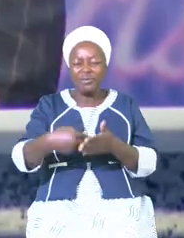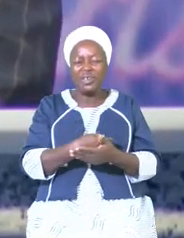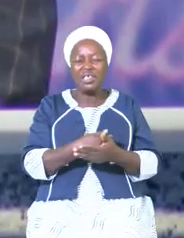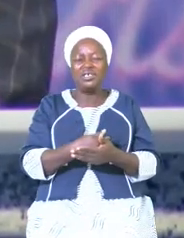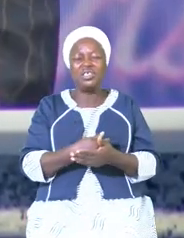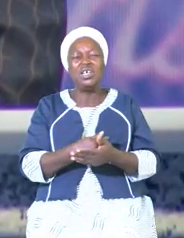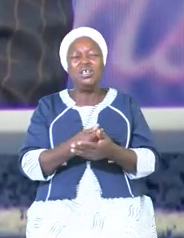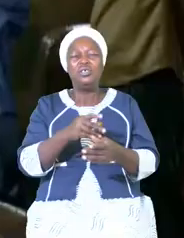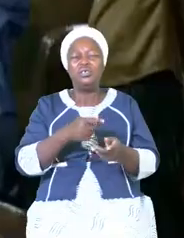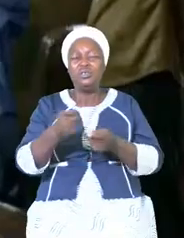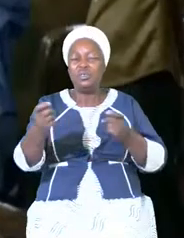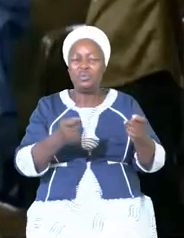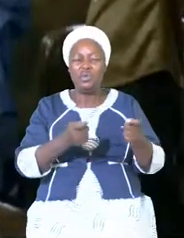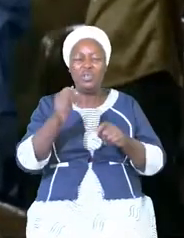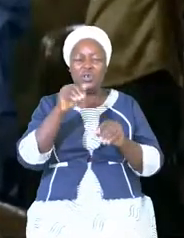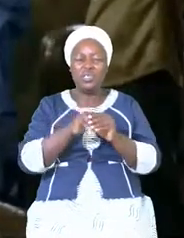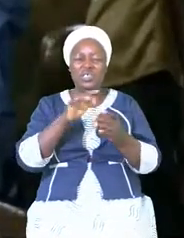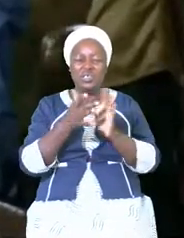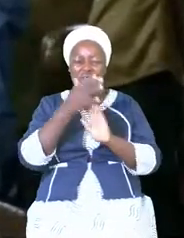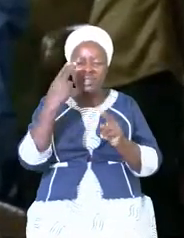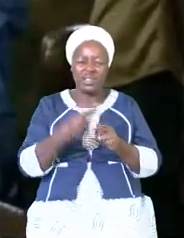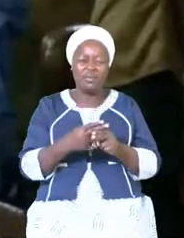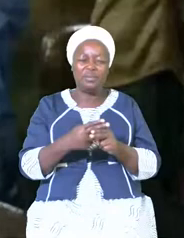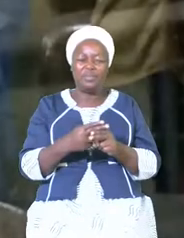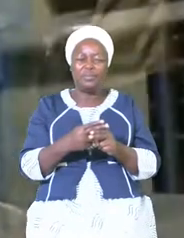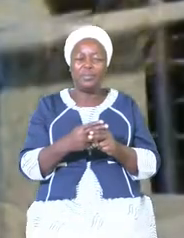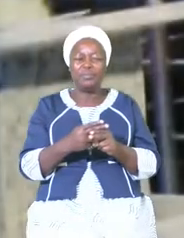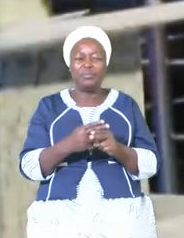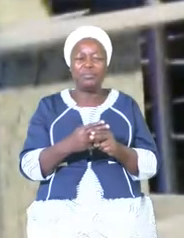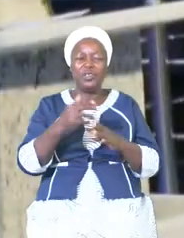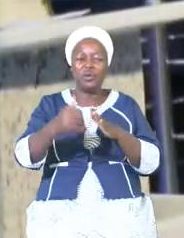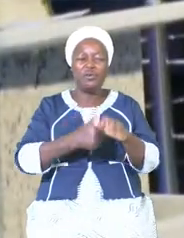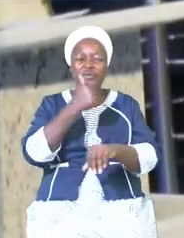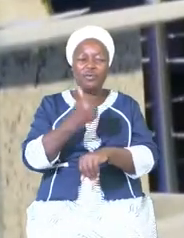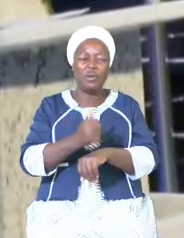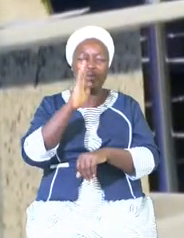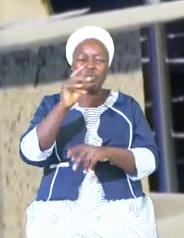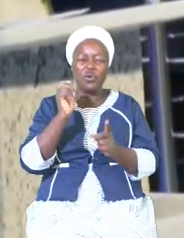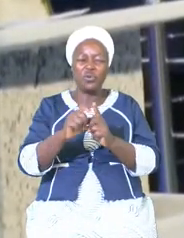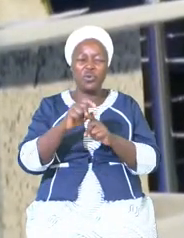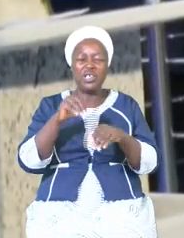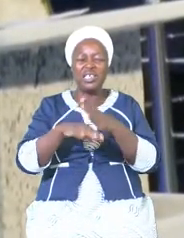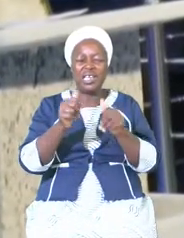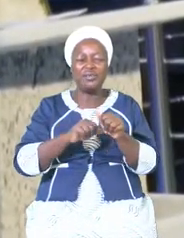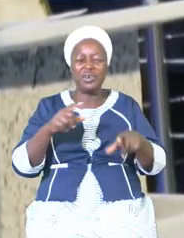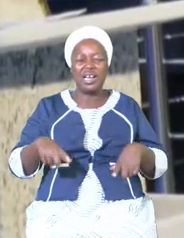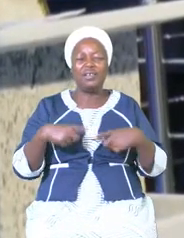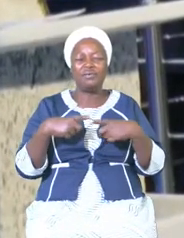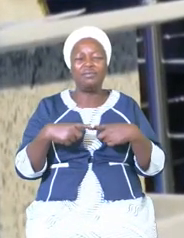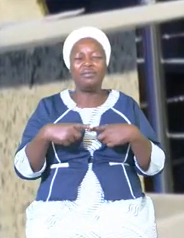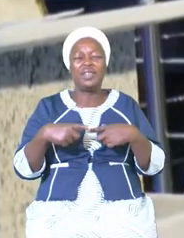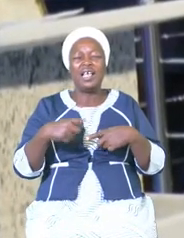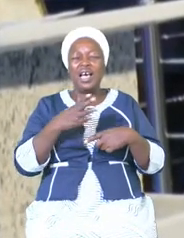dominion in Jesus' name. Confirm your word in every life. And